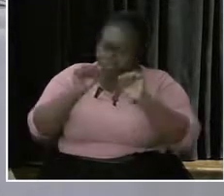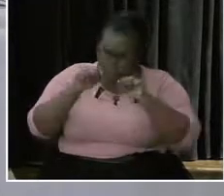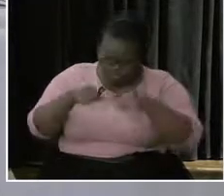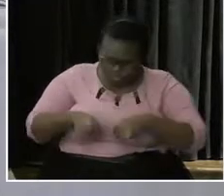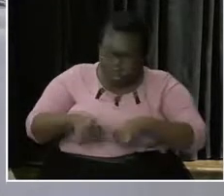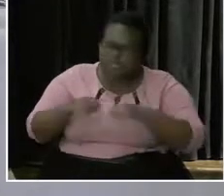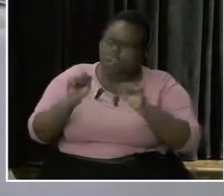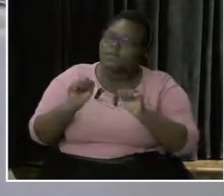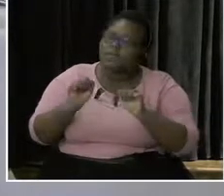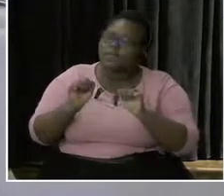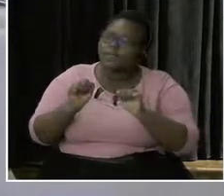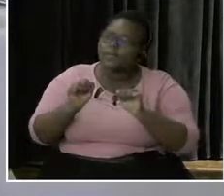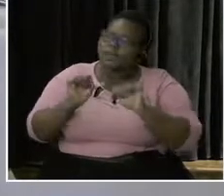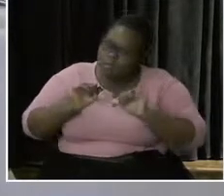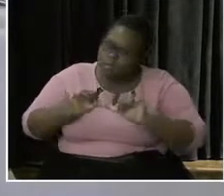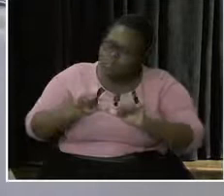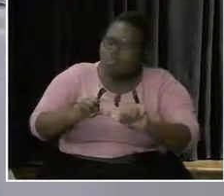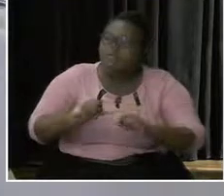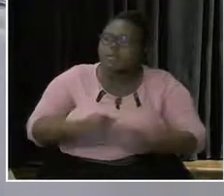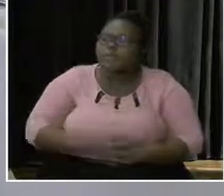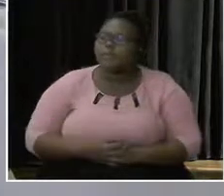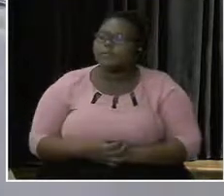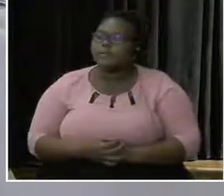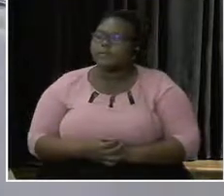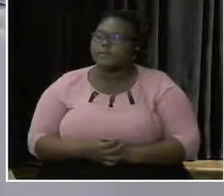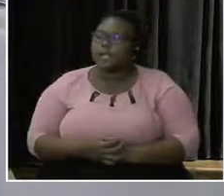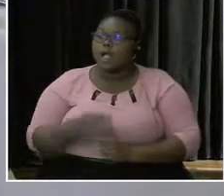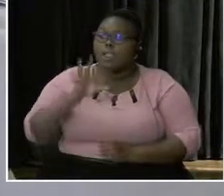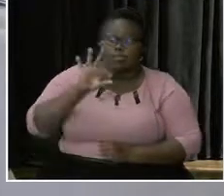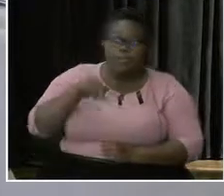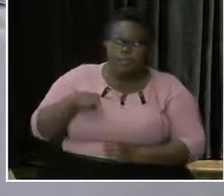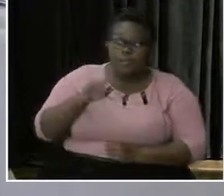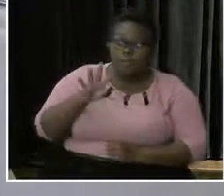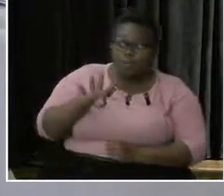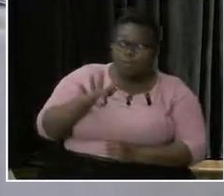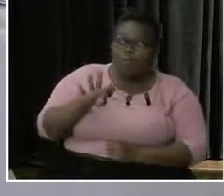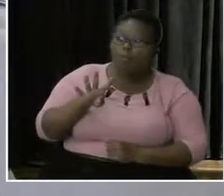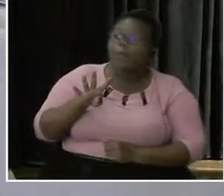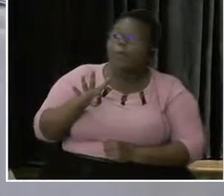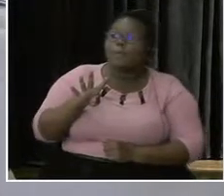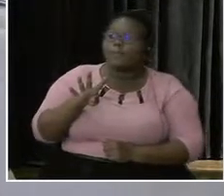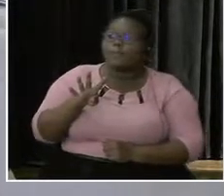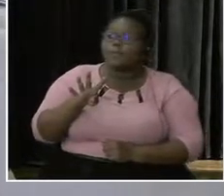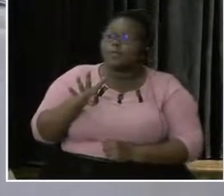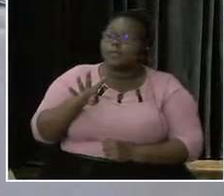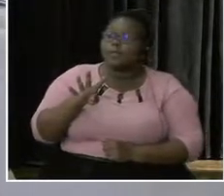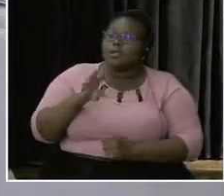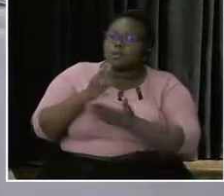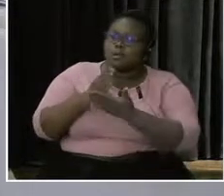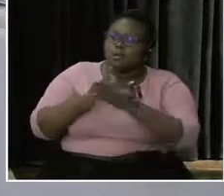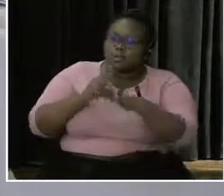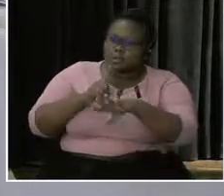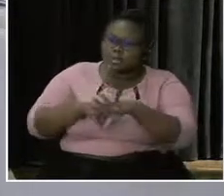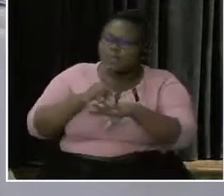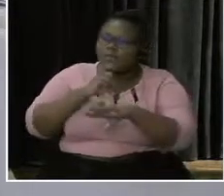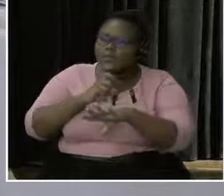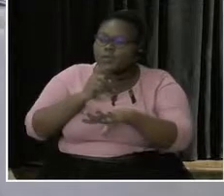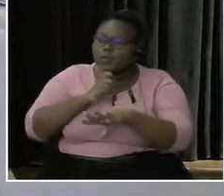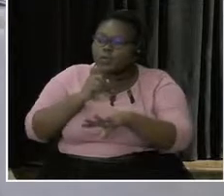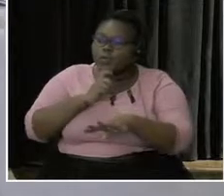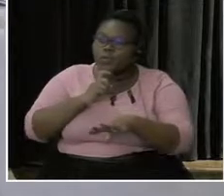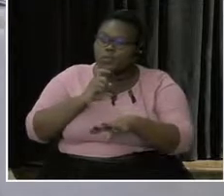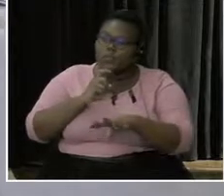Agreed. The recommendation is carried. Item 3.4, temporary utilization of Princess Makoko